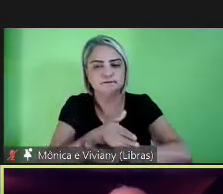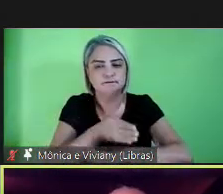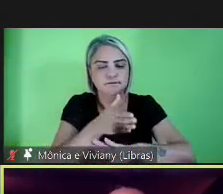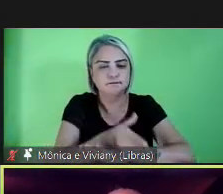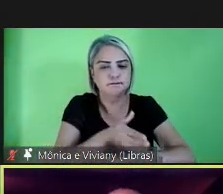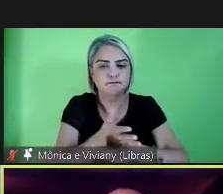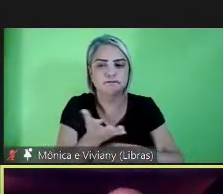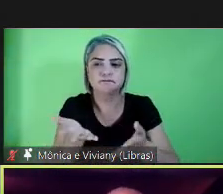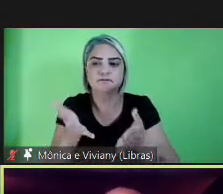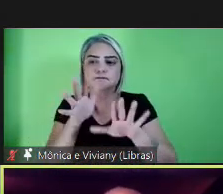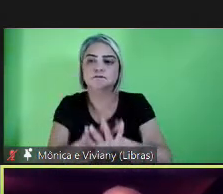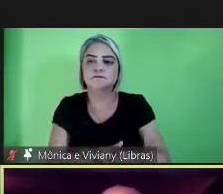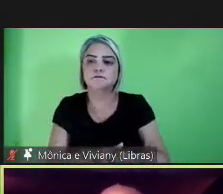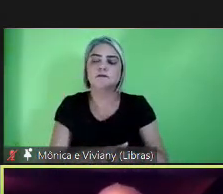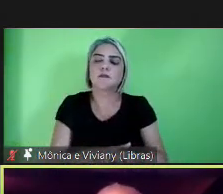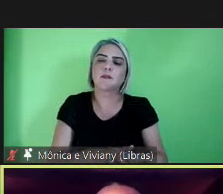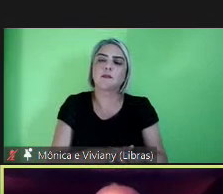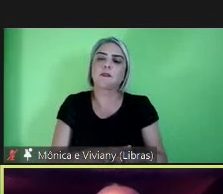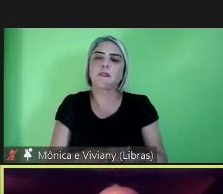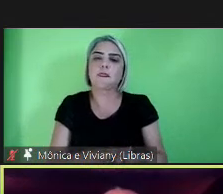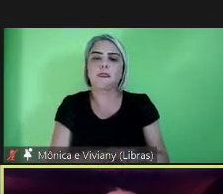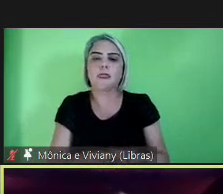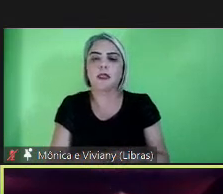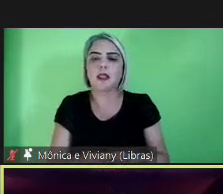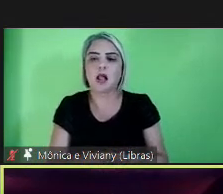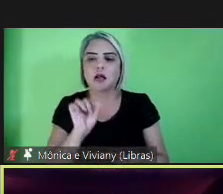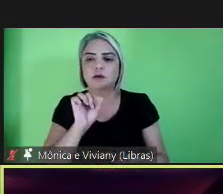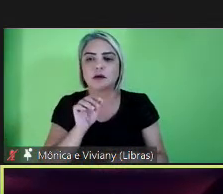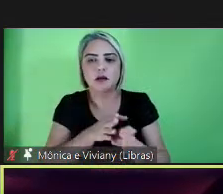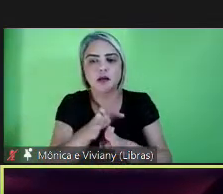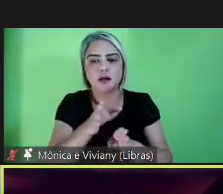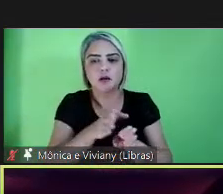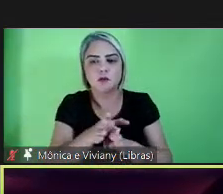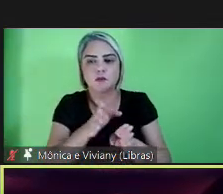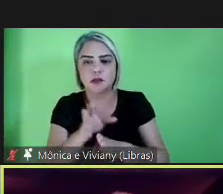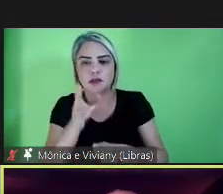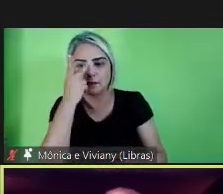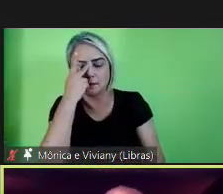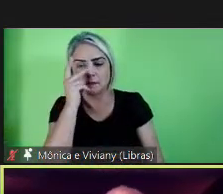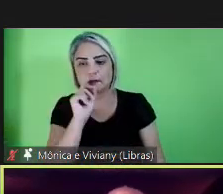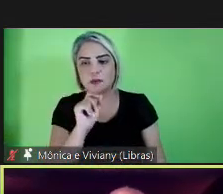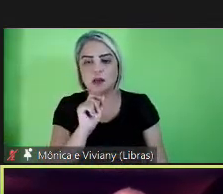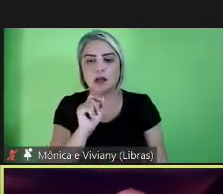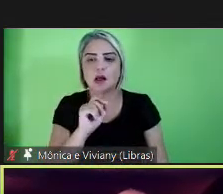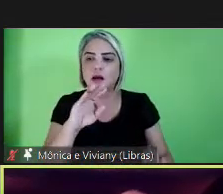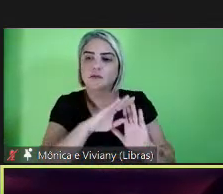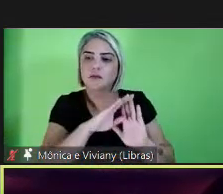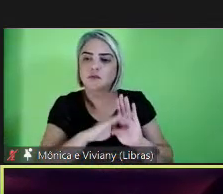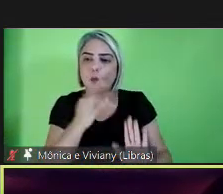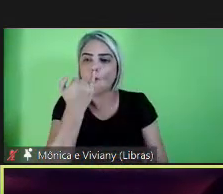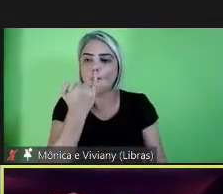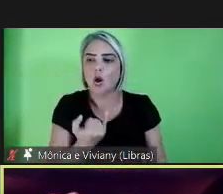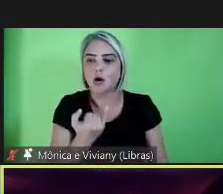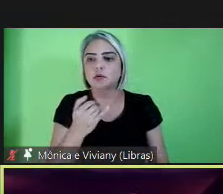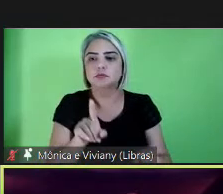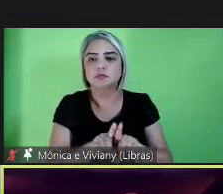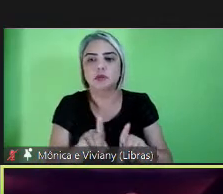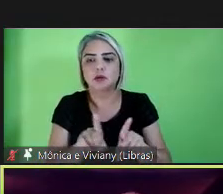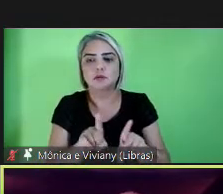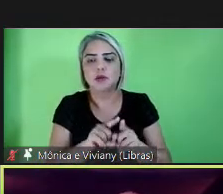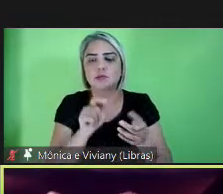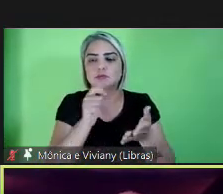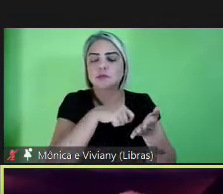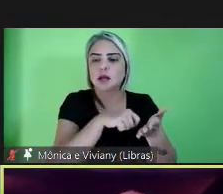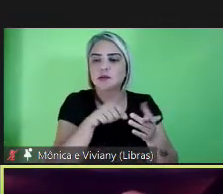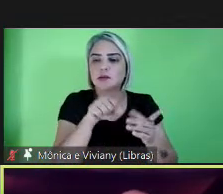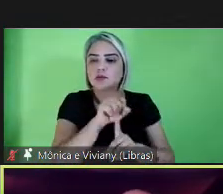possibly referring for commercial weight loss programs and social prescribing. And then we look at tier